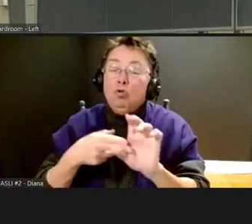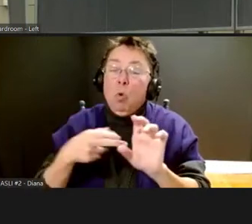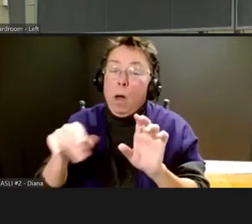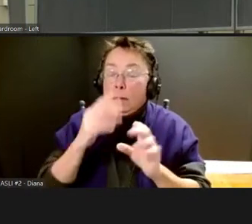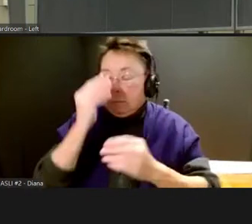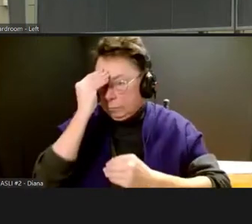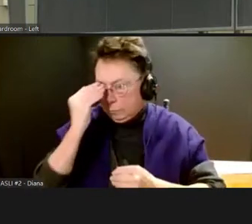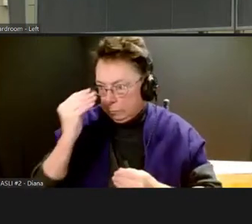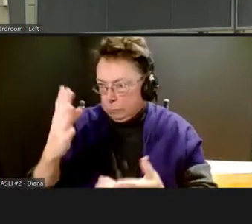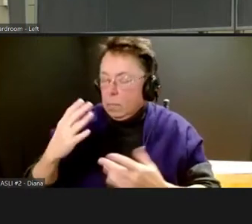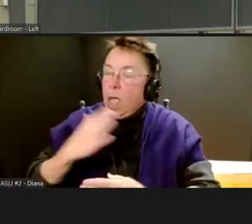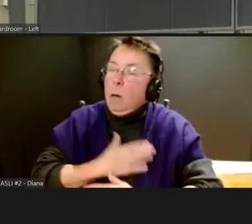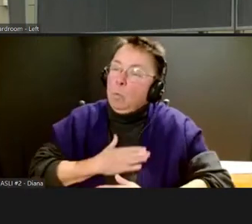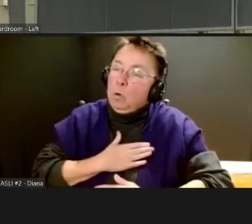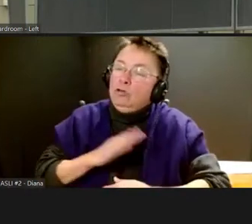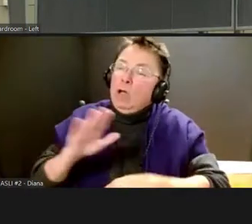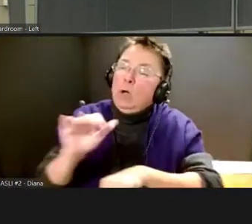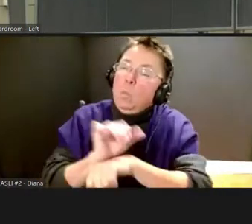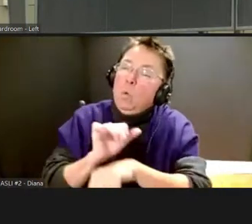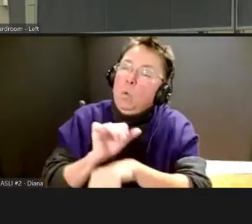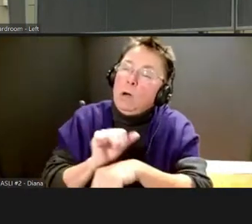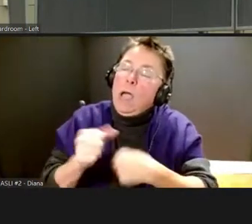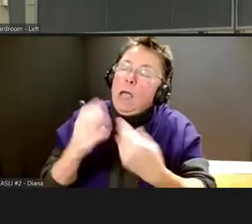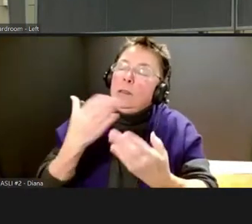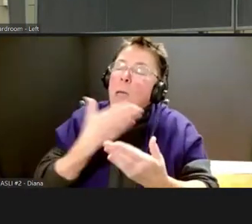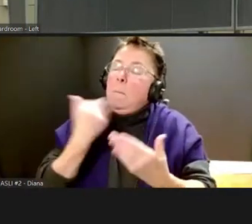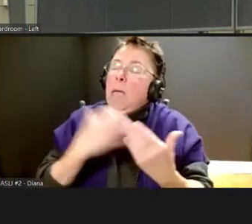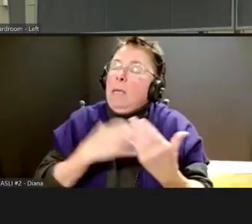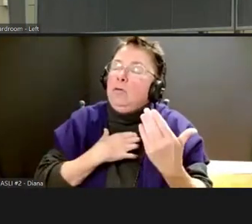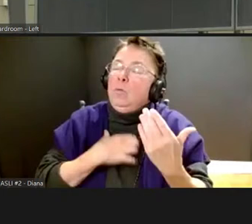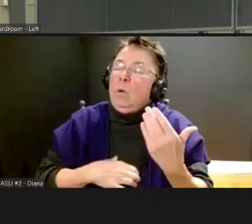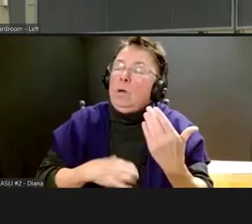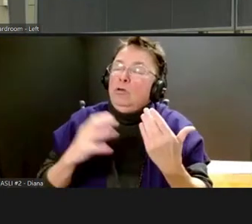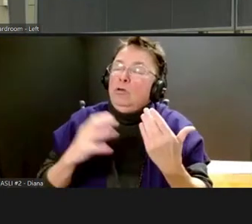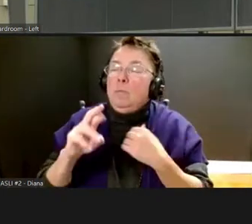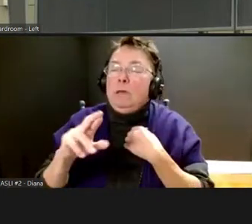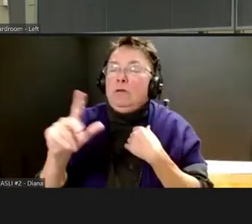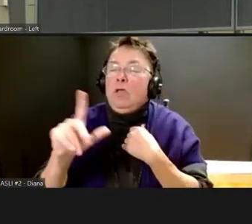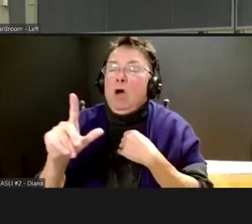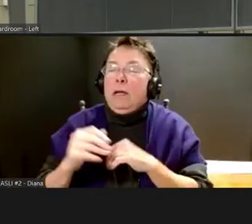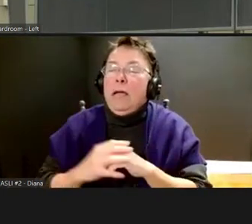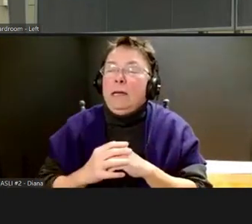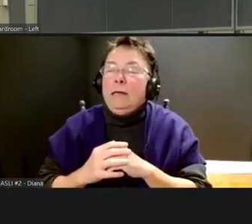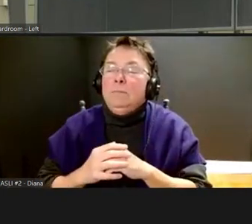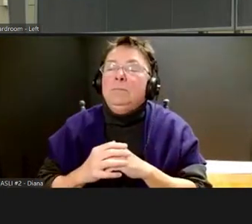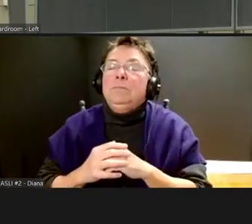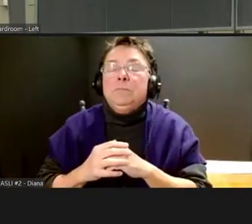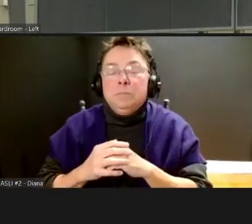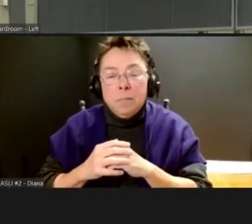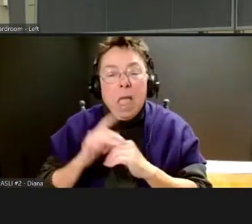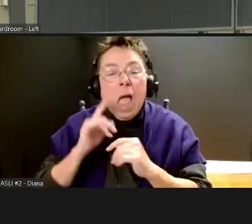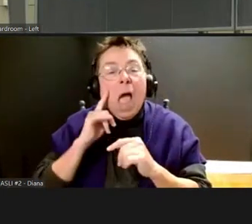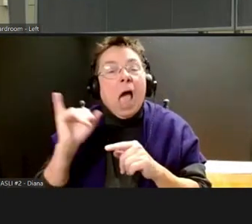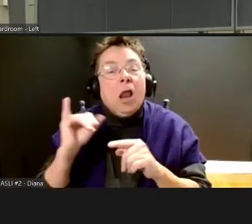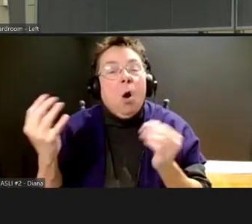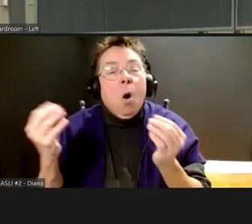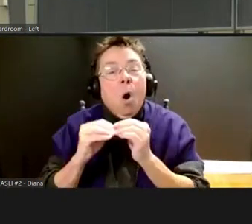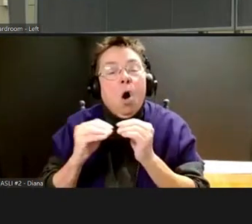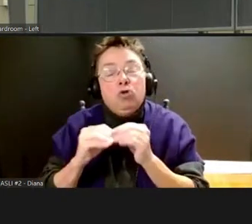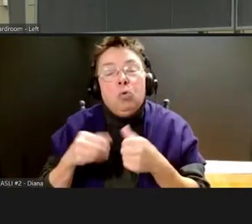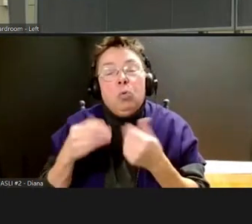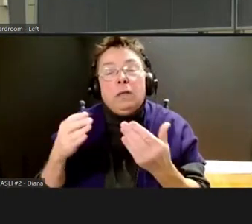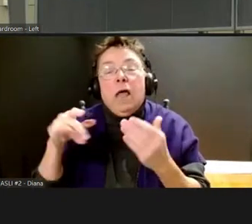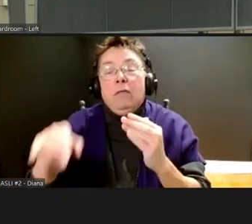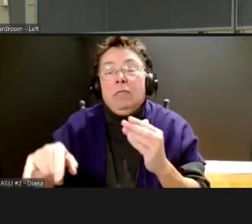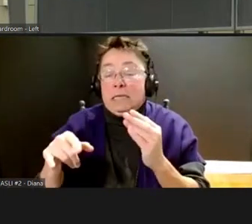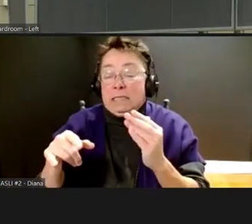of appreciation and extend their best wishes to Mr. Longini. Be it further resolved that this